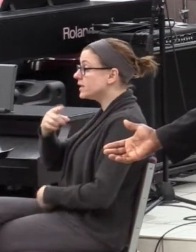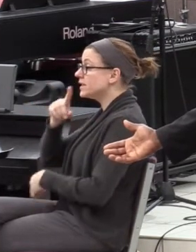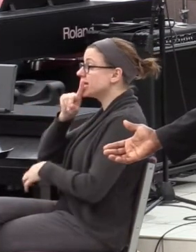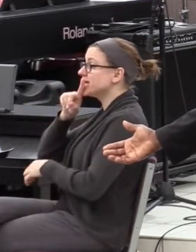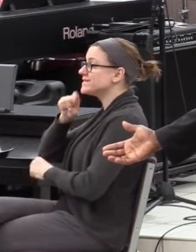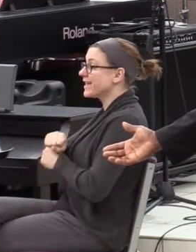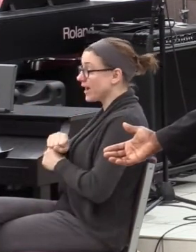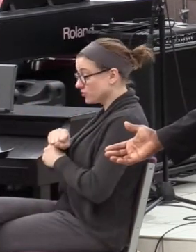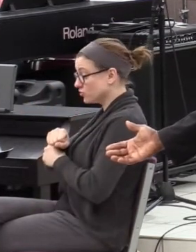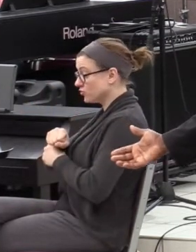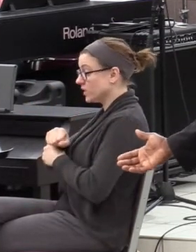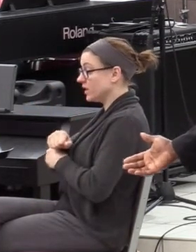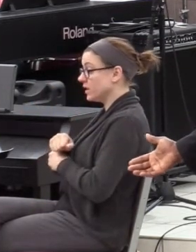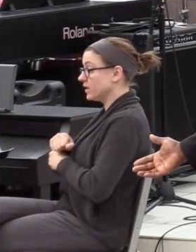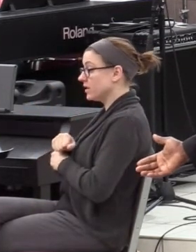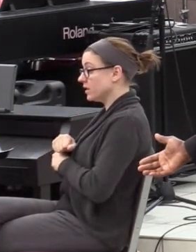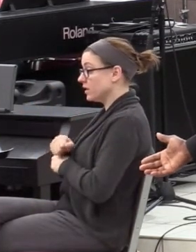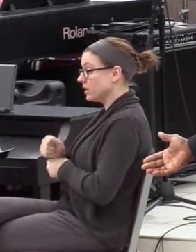actually be